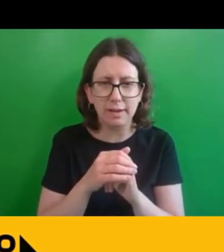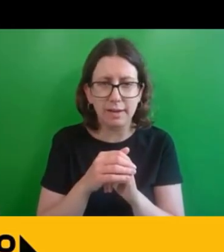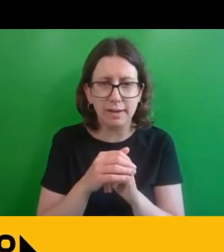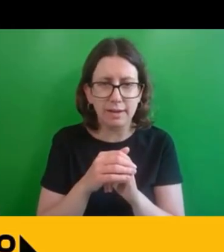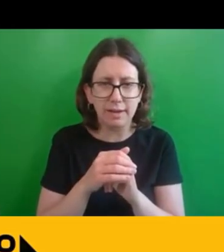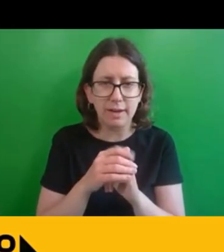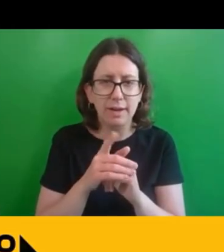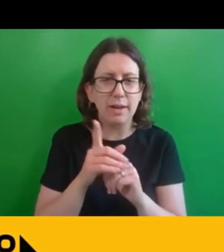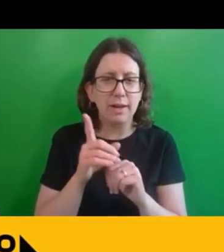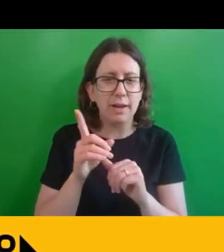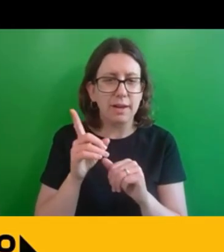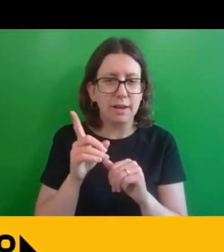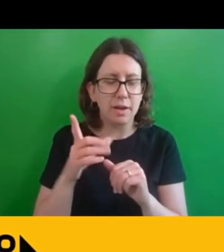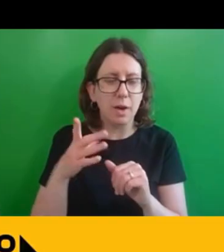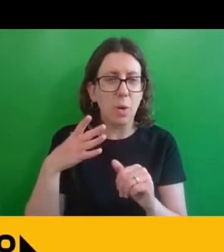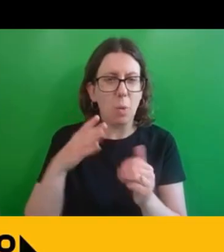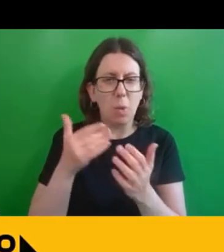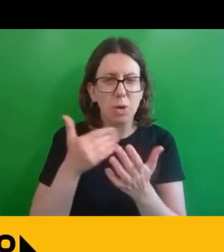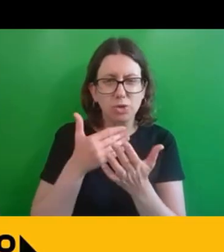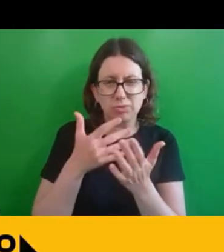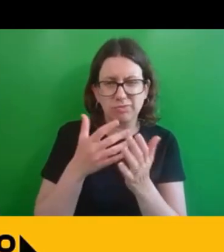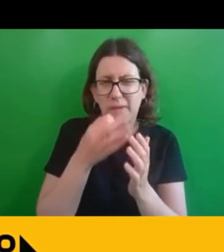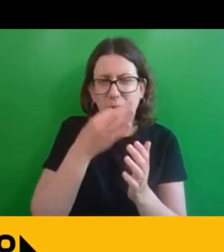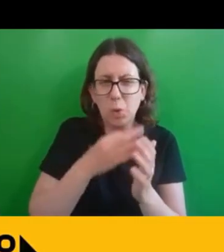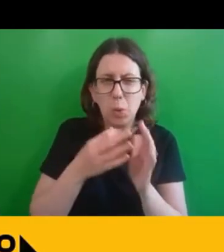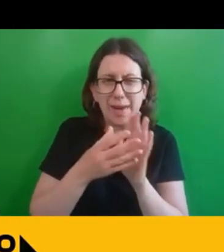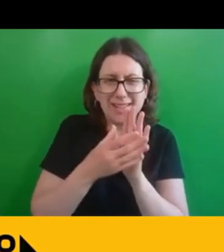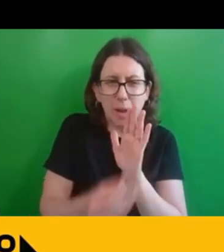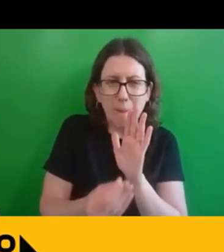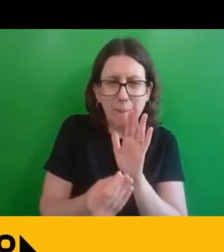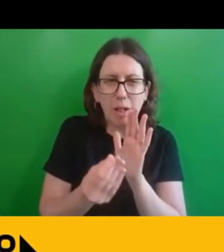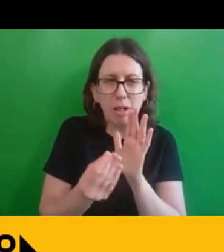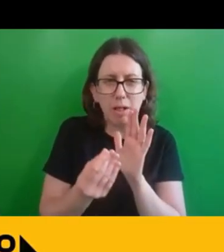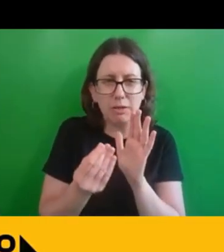Yeah, I was just to share a few examples of how we